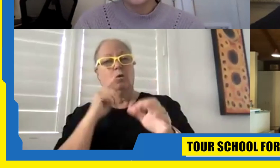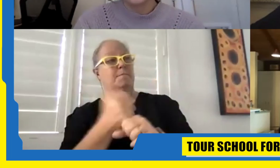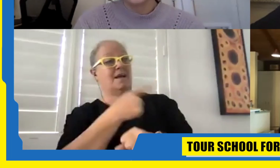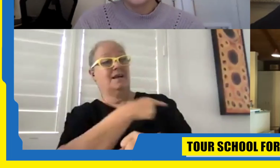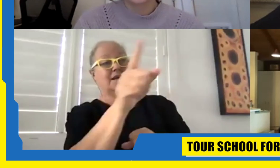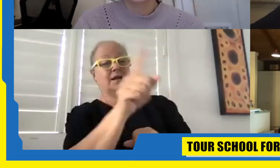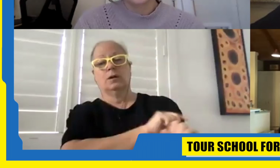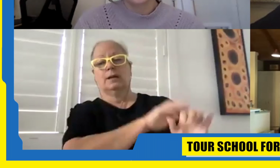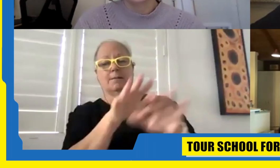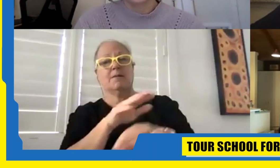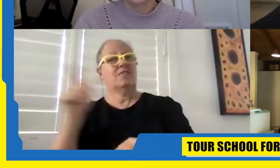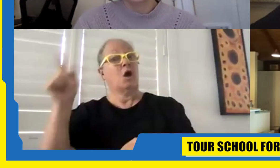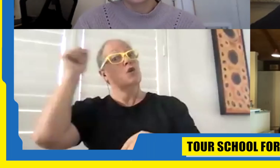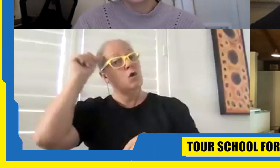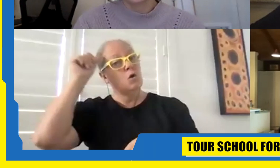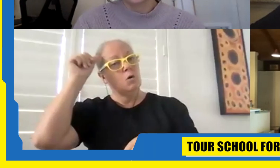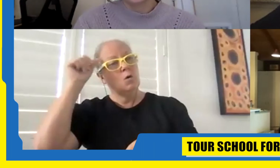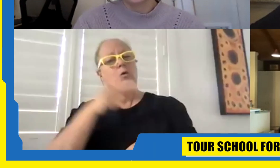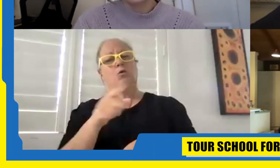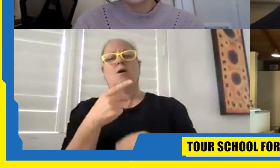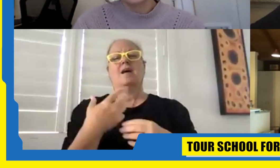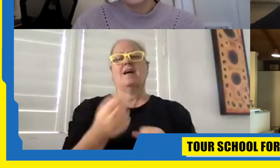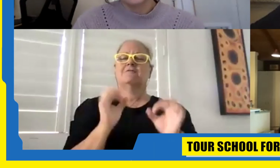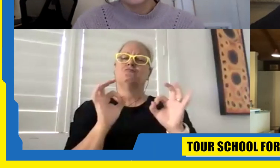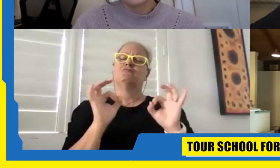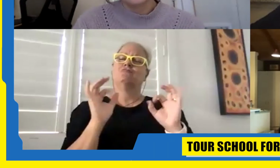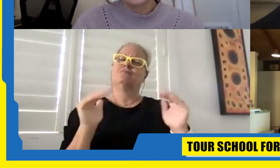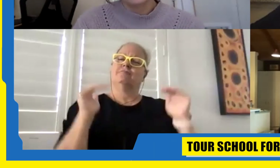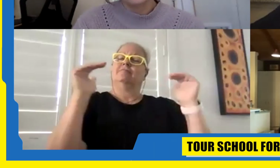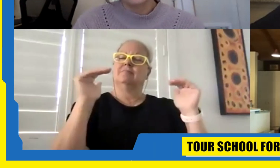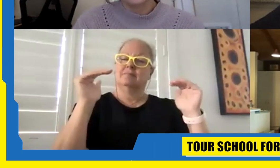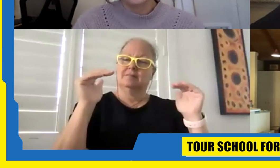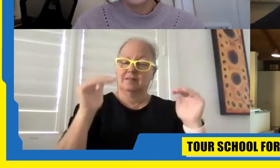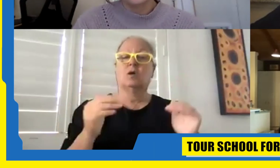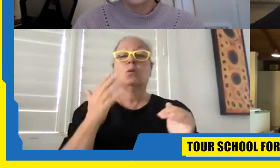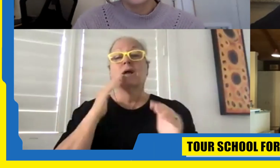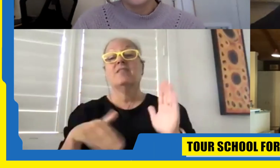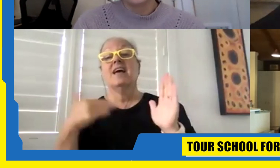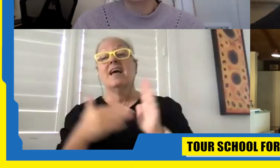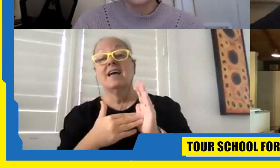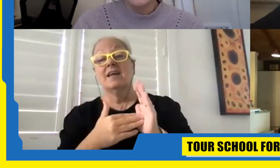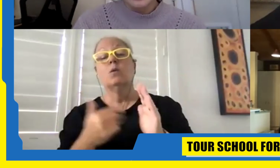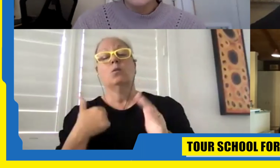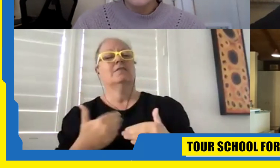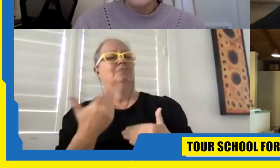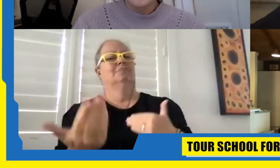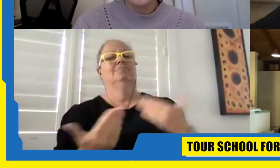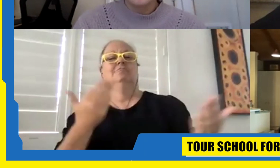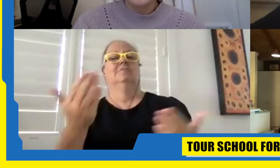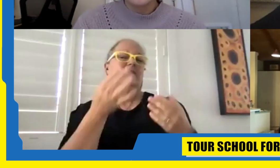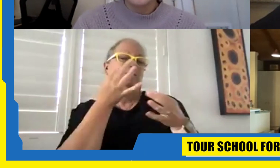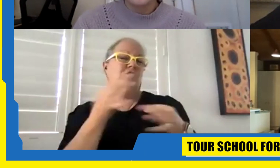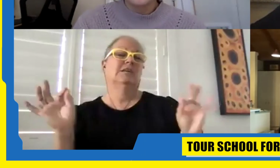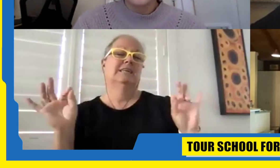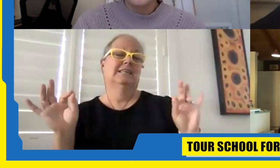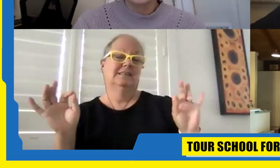going to know that you're going to have a certain style of thing. And we do a lot for free. So we seek a